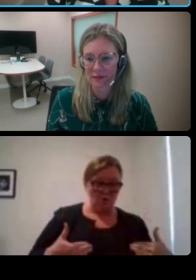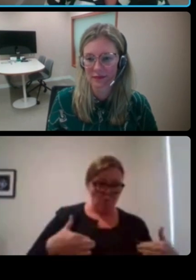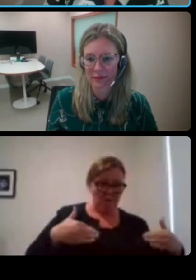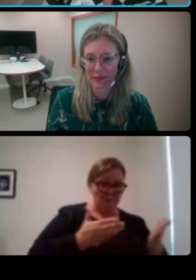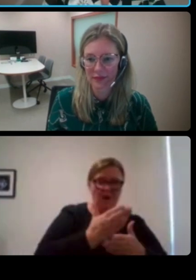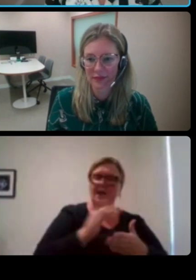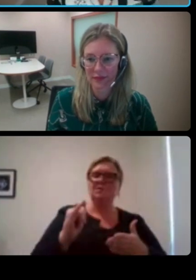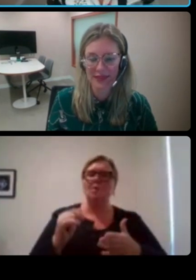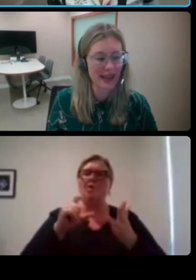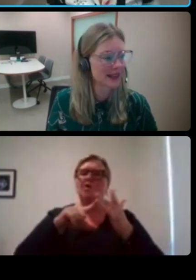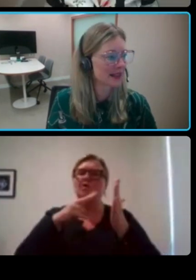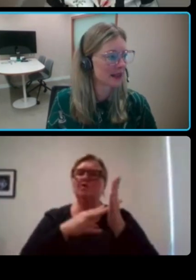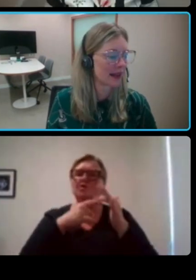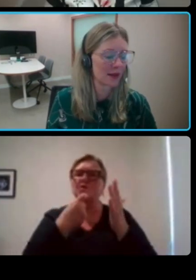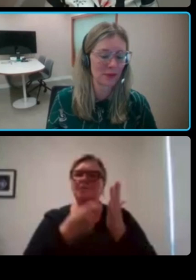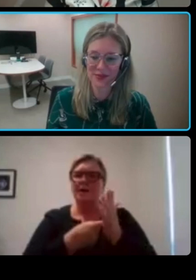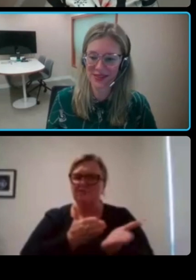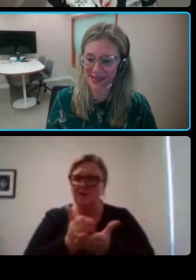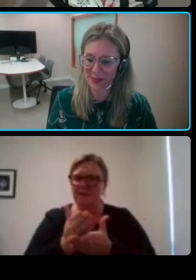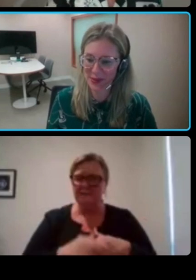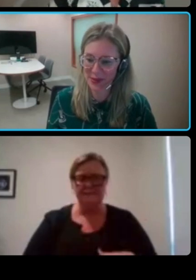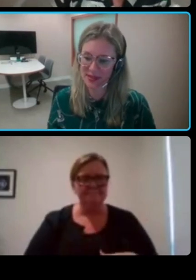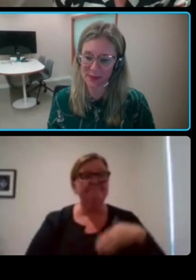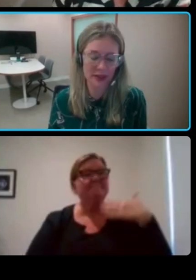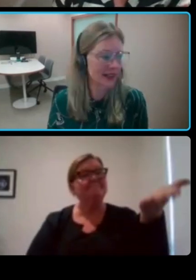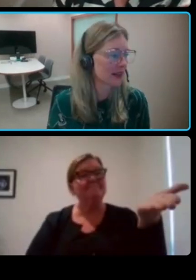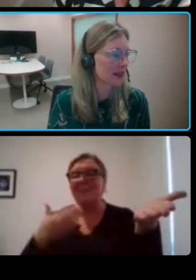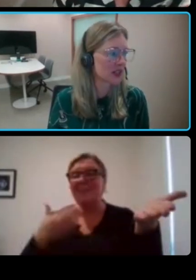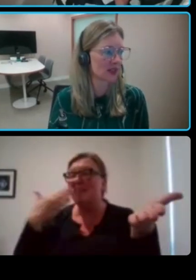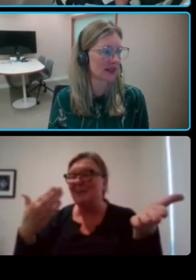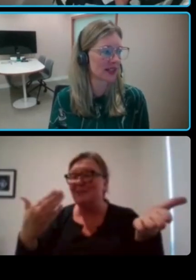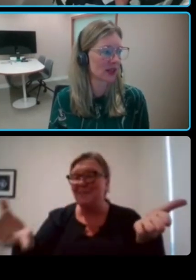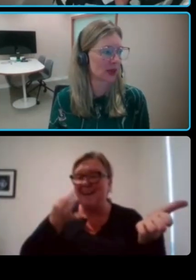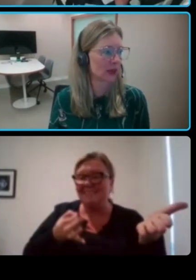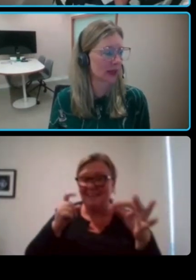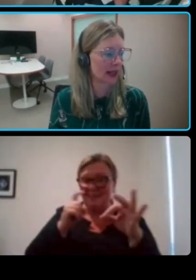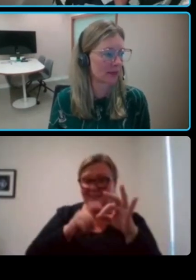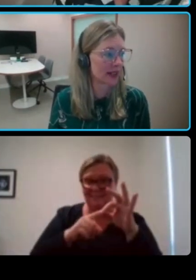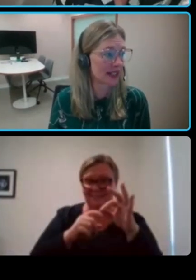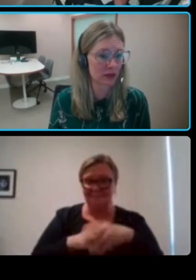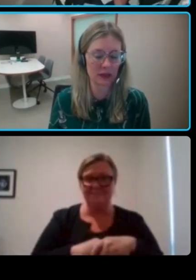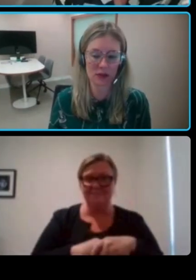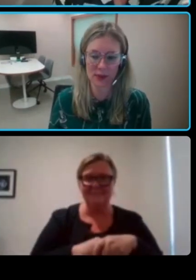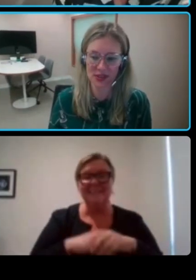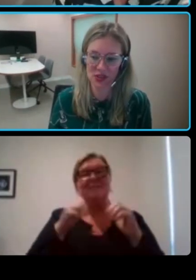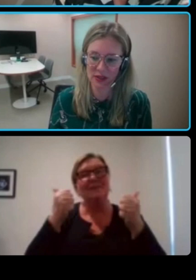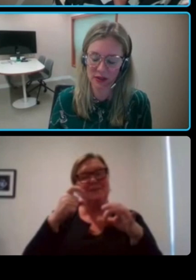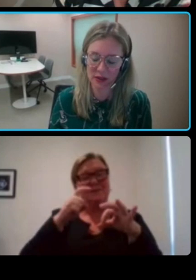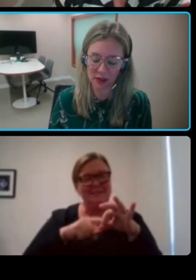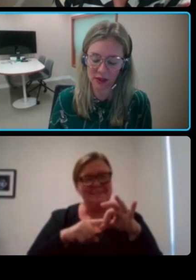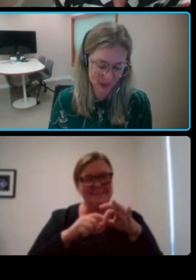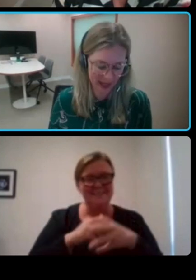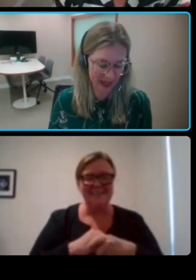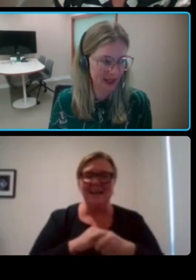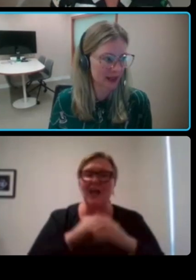rights? Thanks to the person who submitted that question. So it is a really good question.